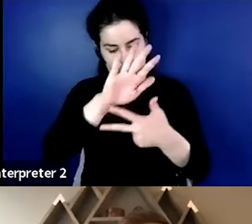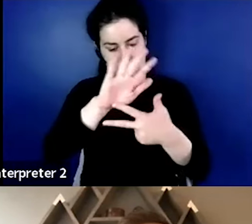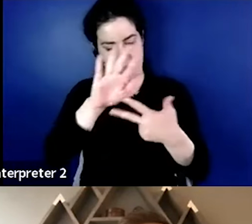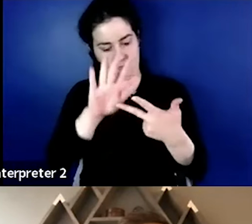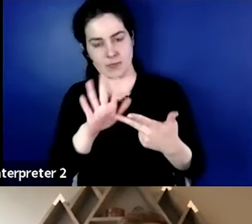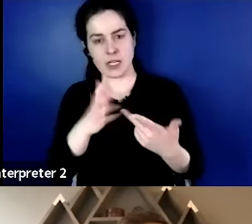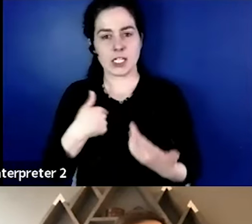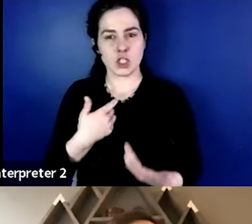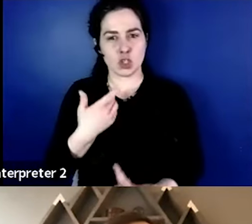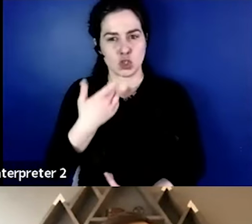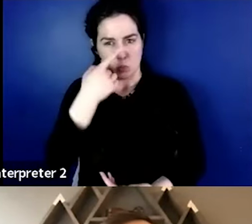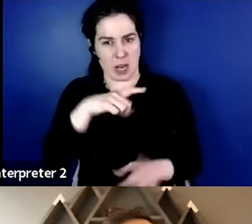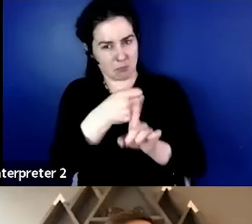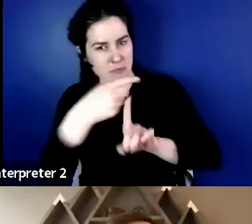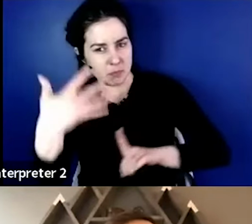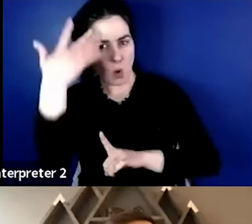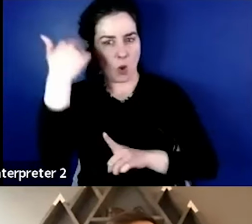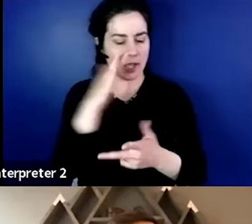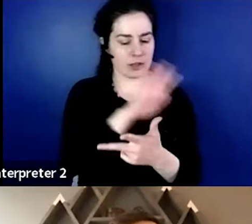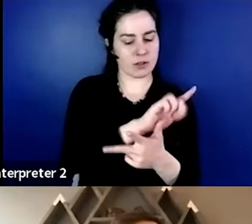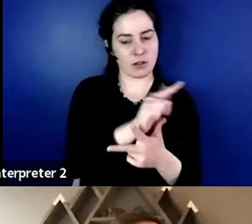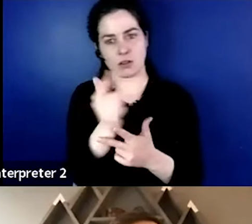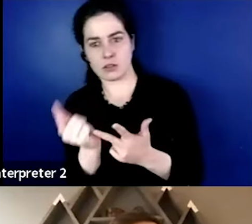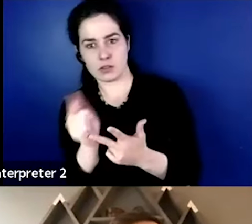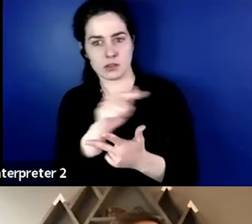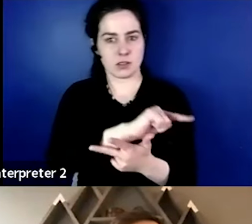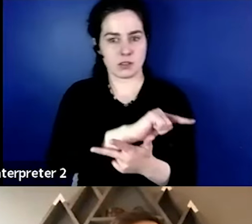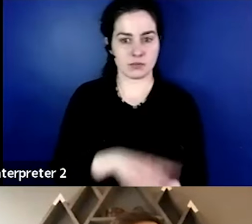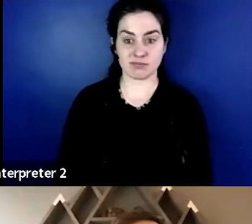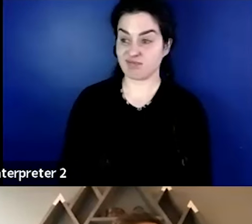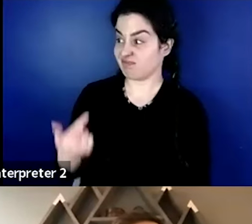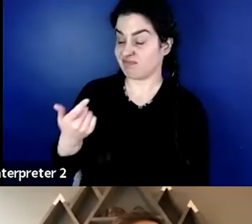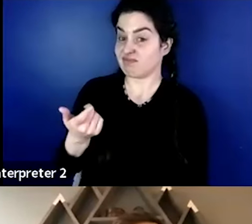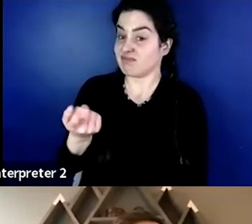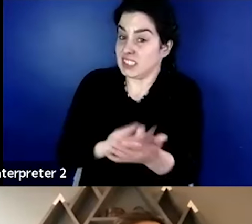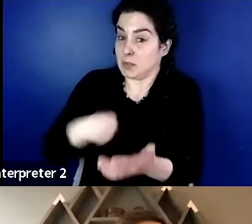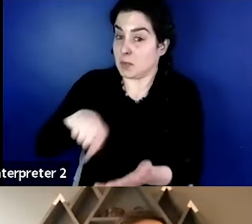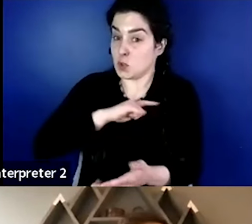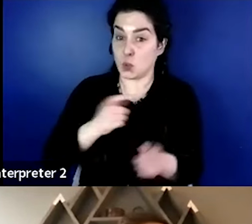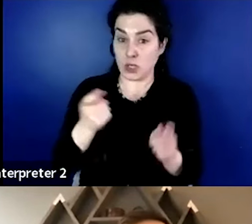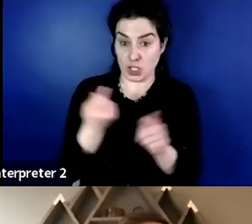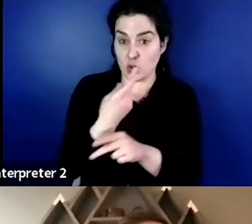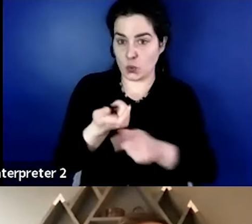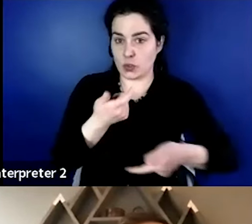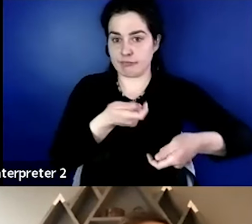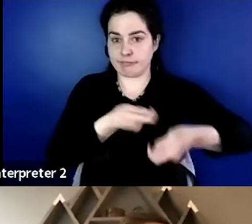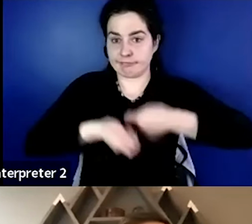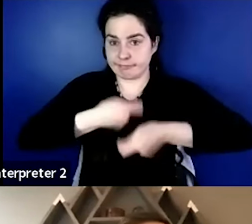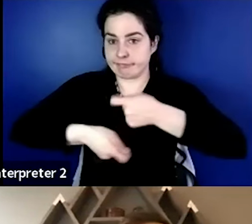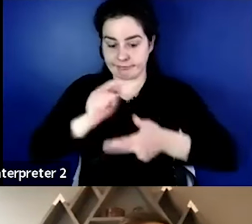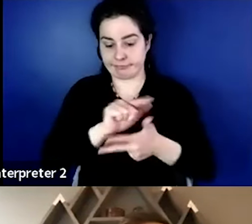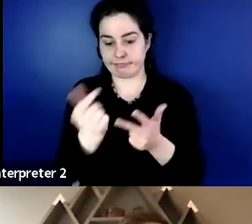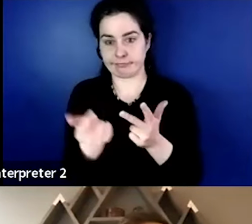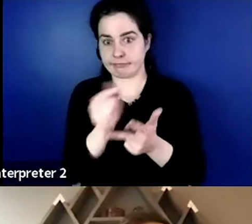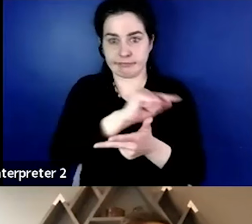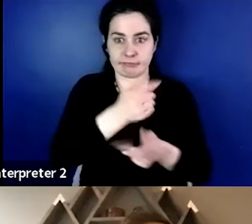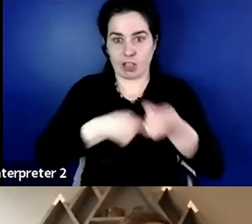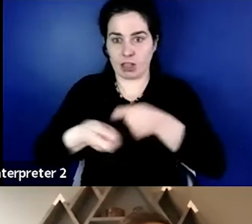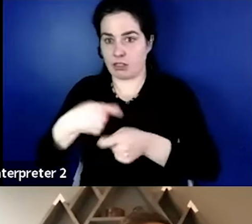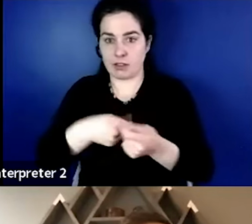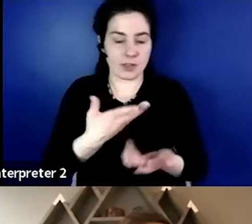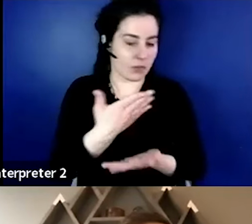other? We use them sometimes interchangeably even. So I think that's something that we really saw. I think for some folks, gender-based violence